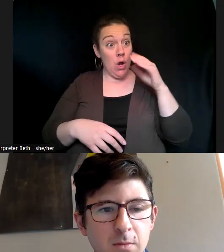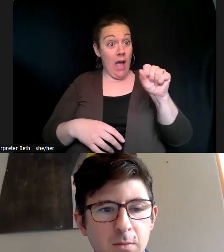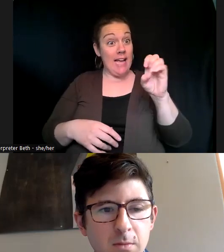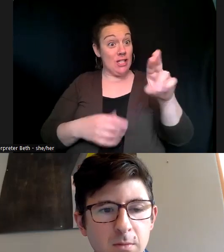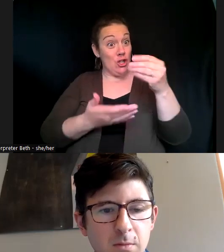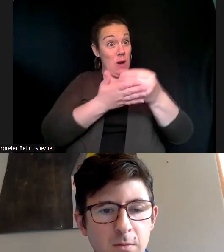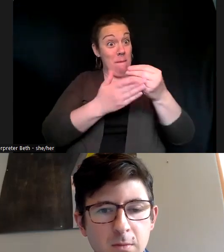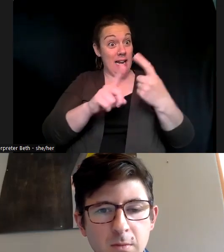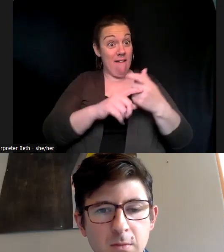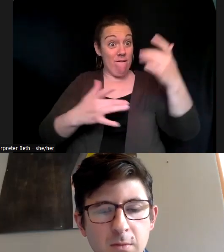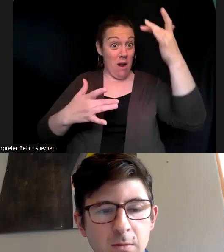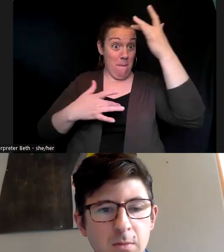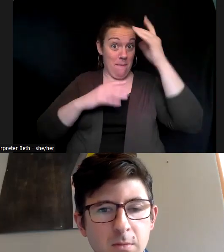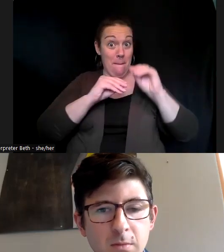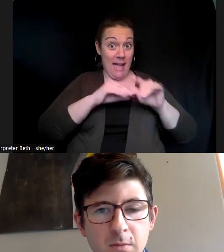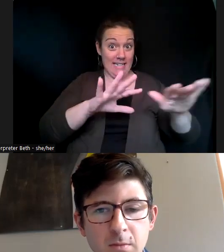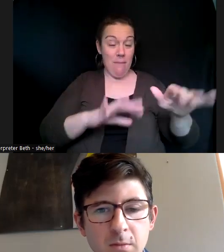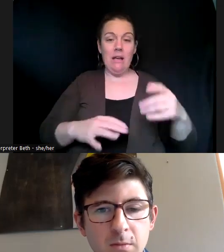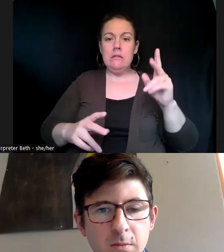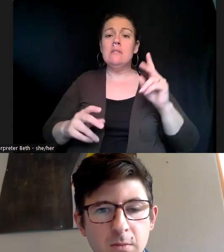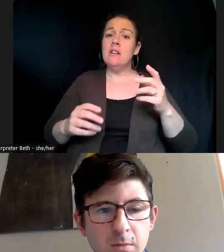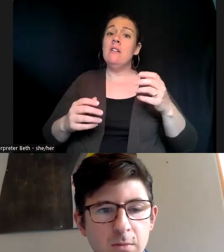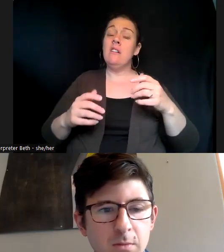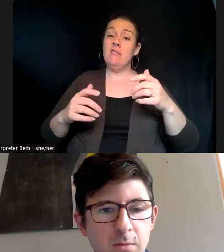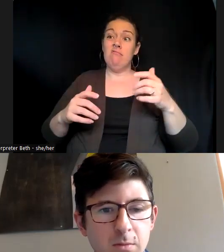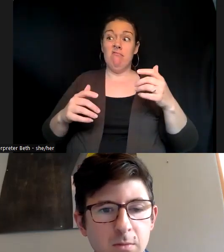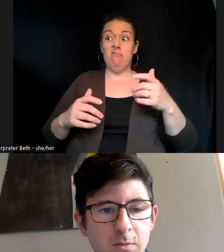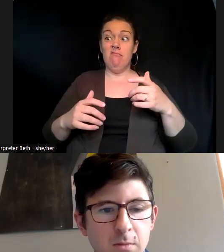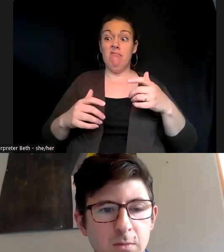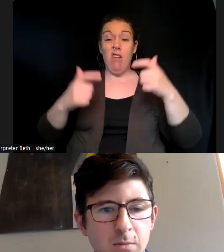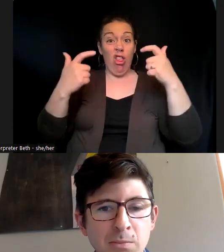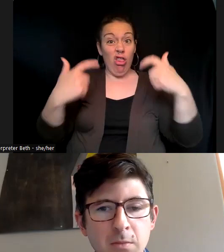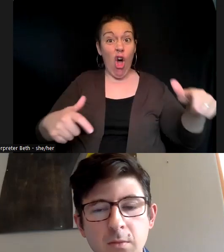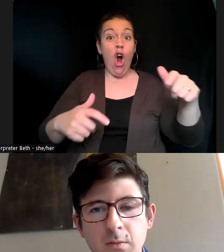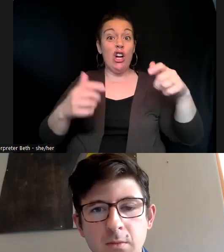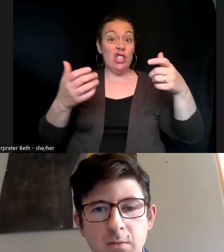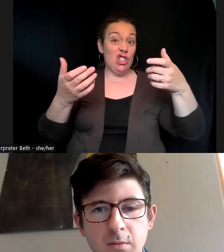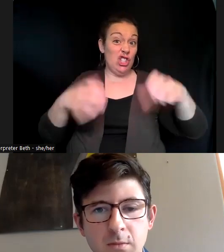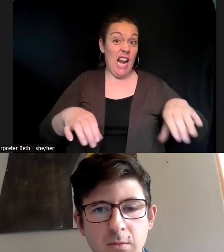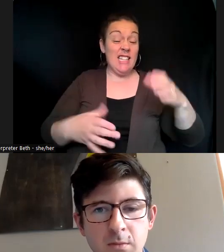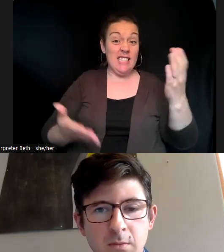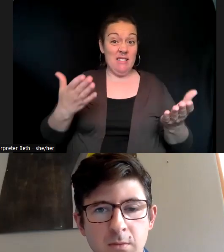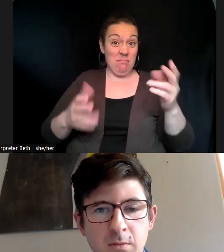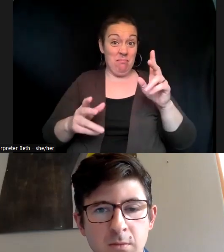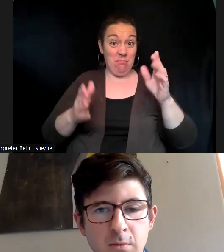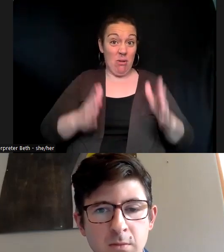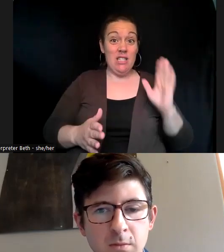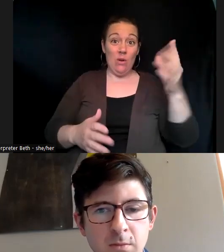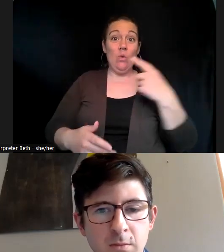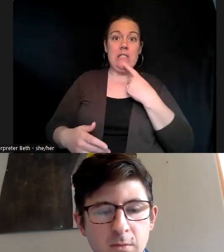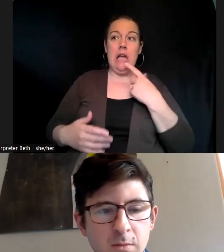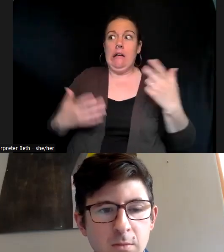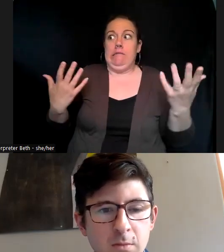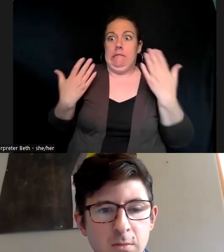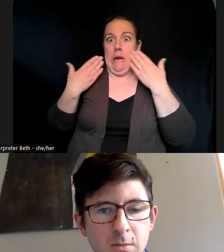to raise awareness and education and build knowledge, because, from an organizing perspective, people will only show up